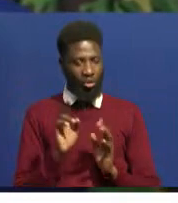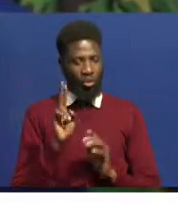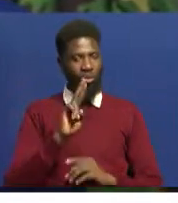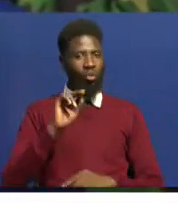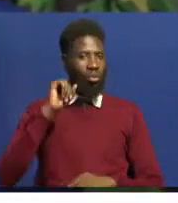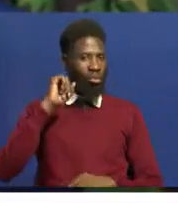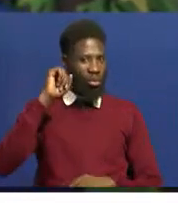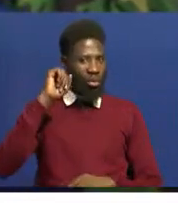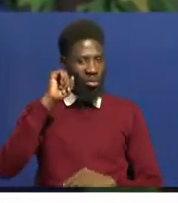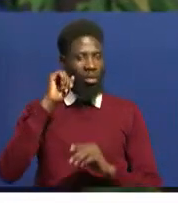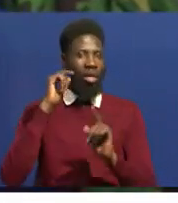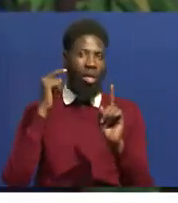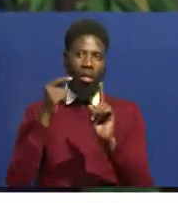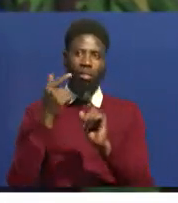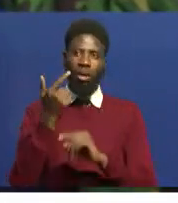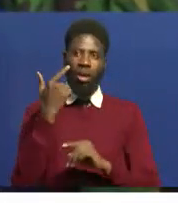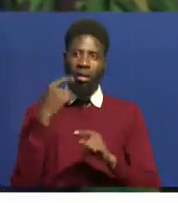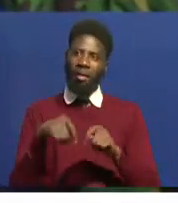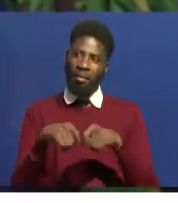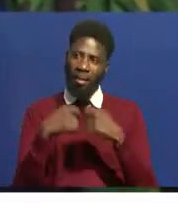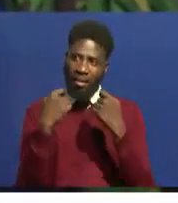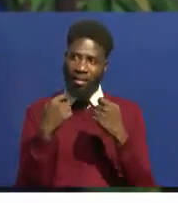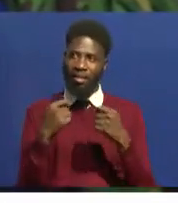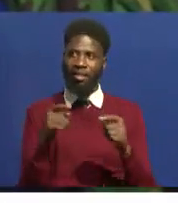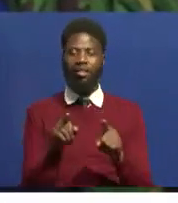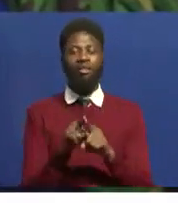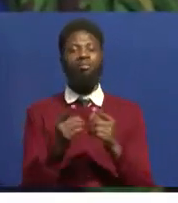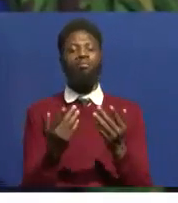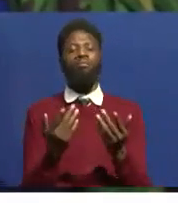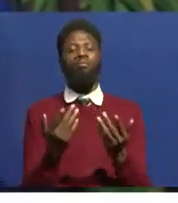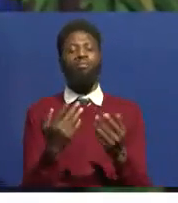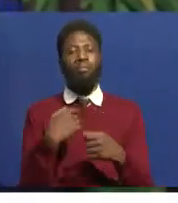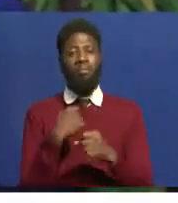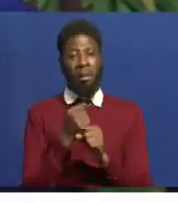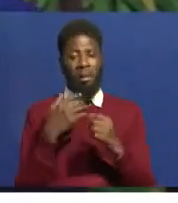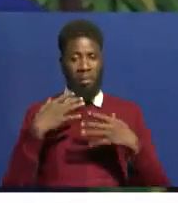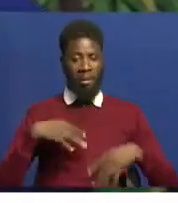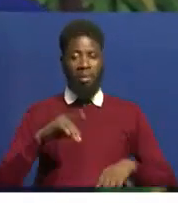break the law and to inflict violence on the people of Kenya.